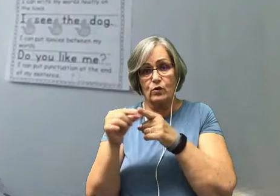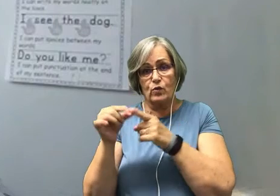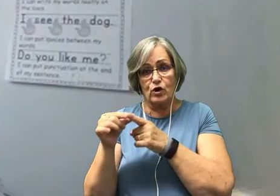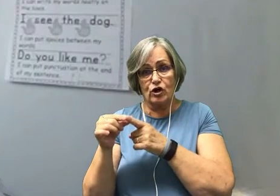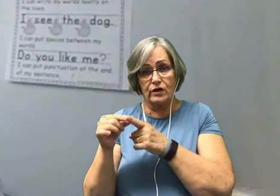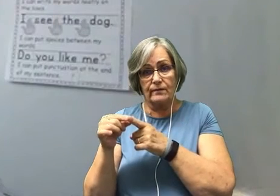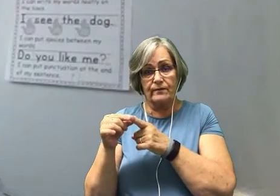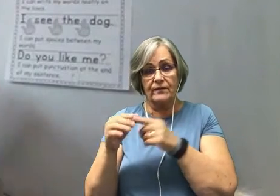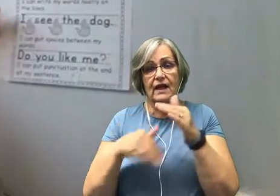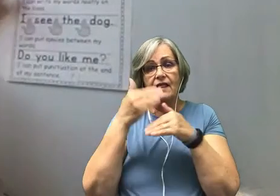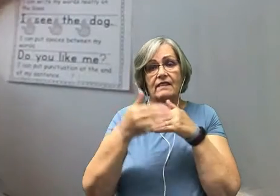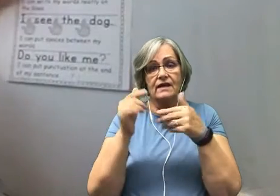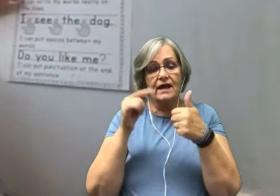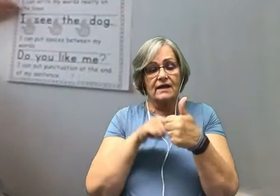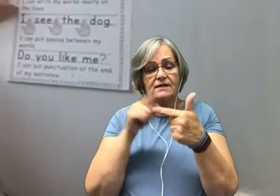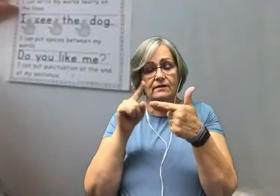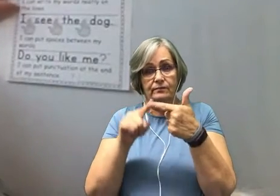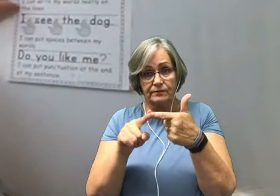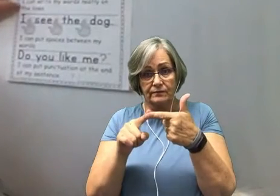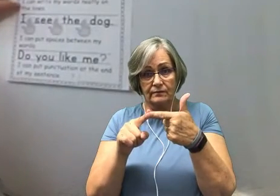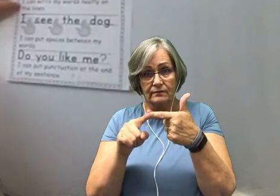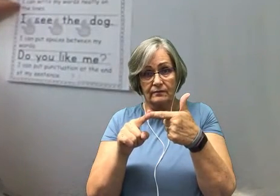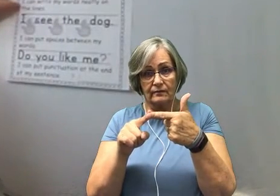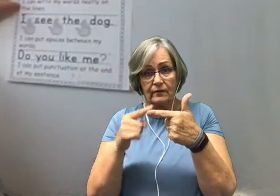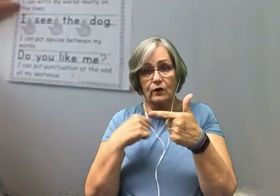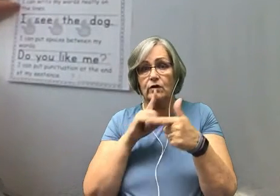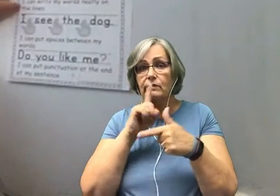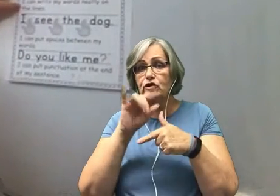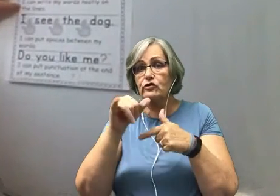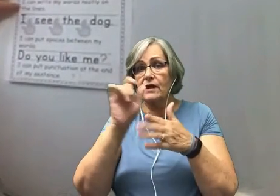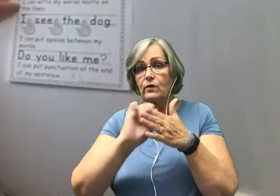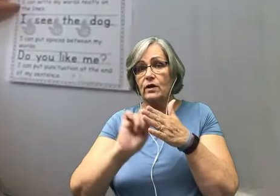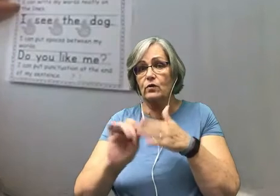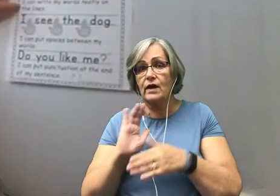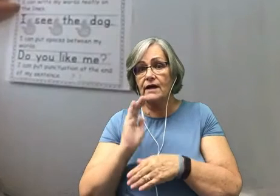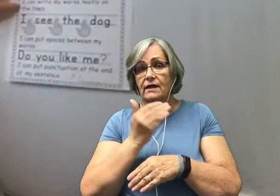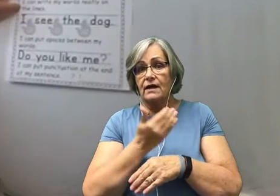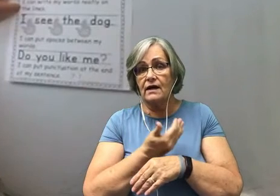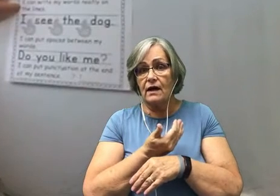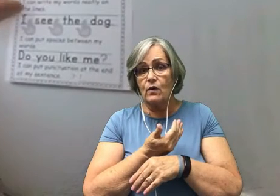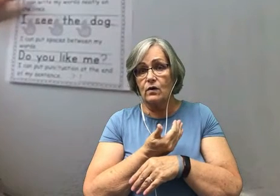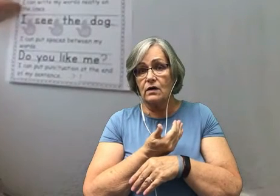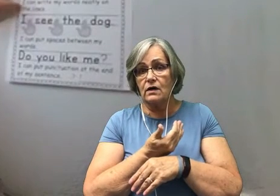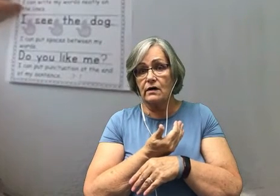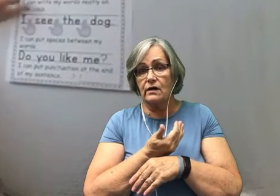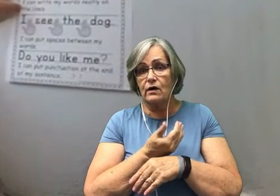words. The next thing we're going to do is we're going to make sure that we write our